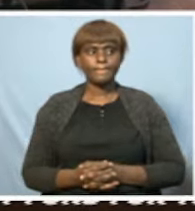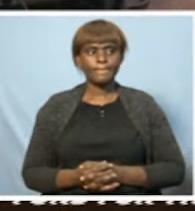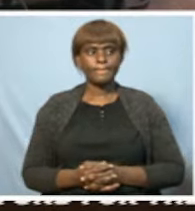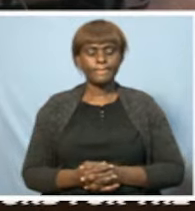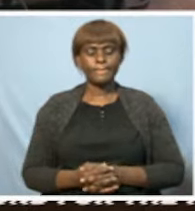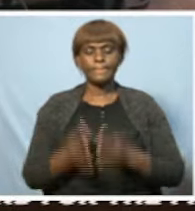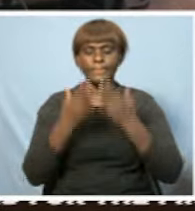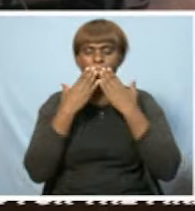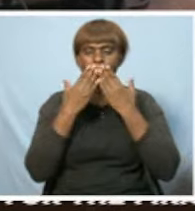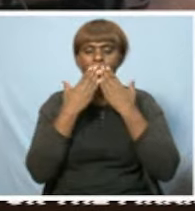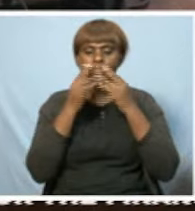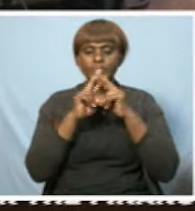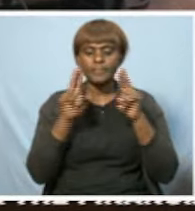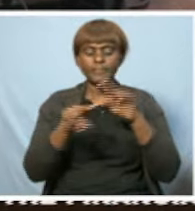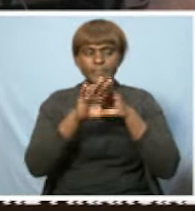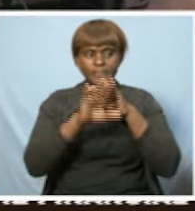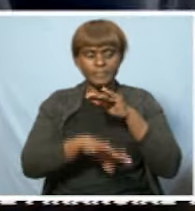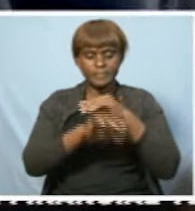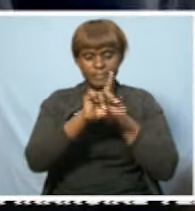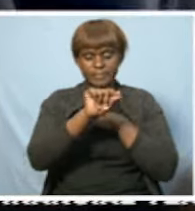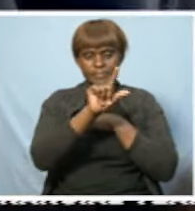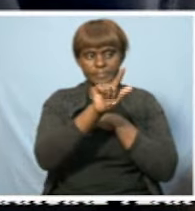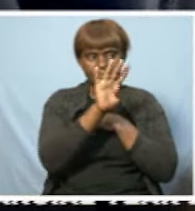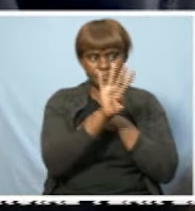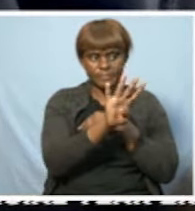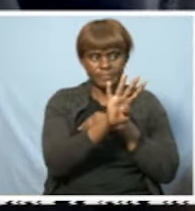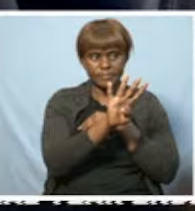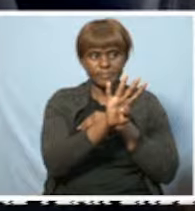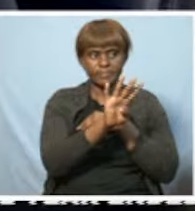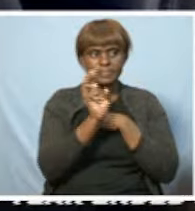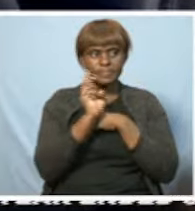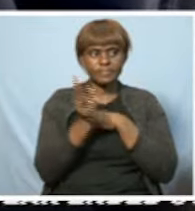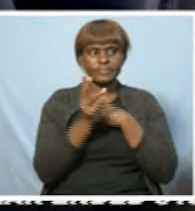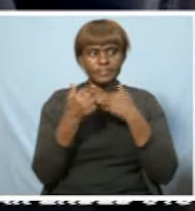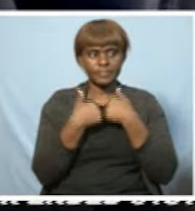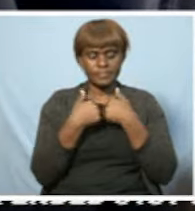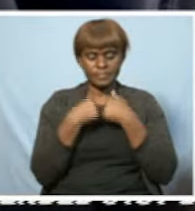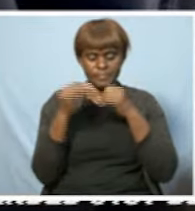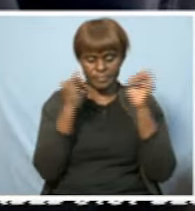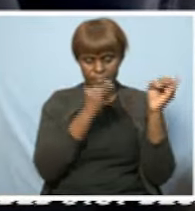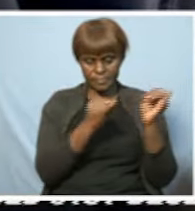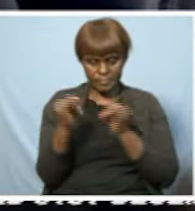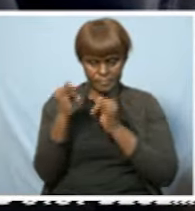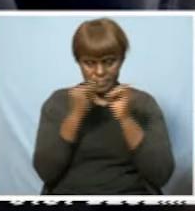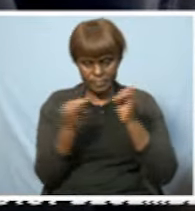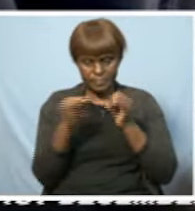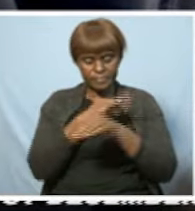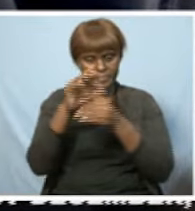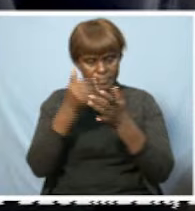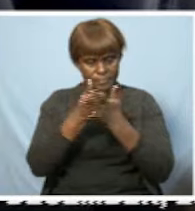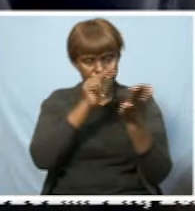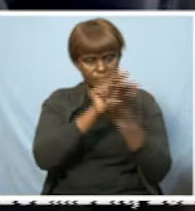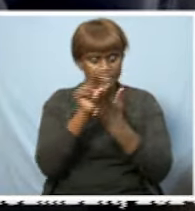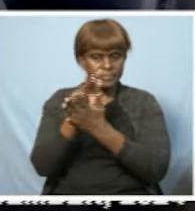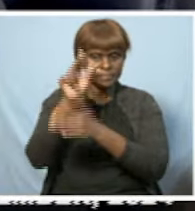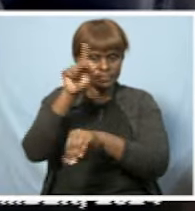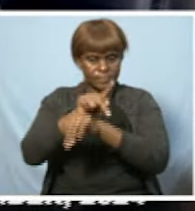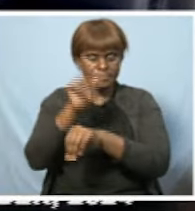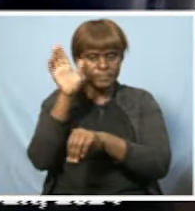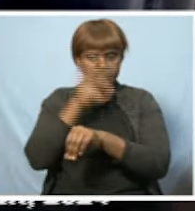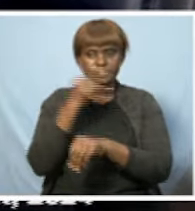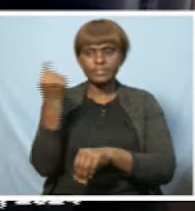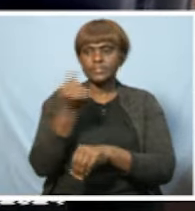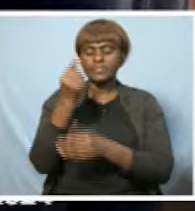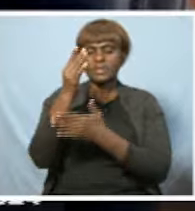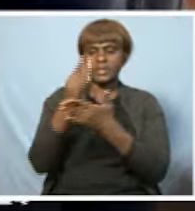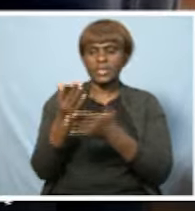Thank you, Chair. Under 2024, we have implemented all the approved projects, except some